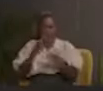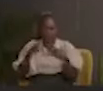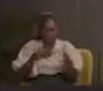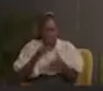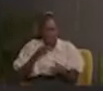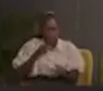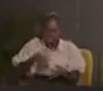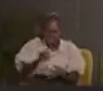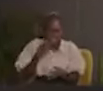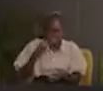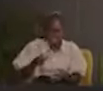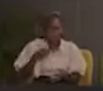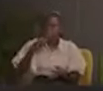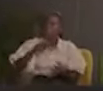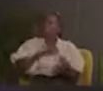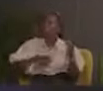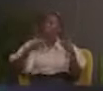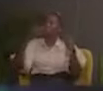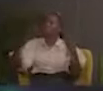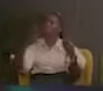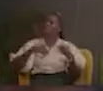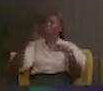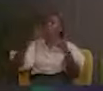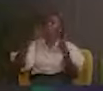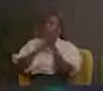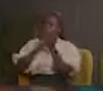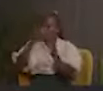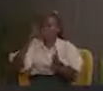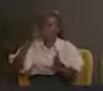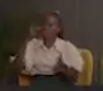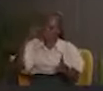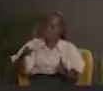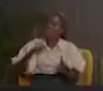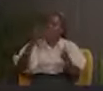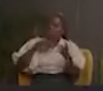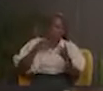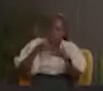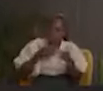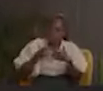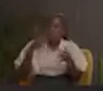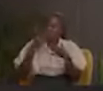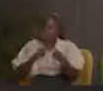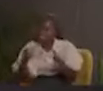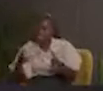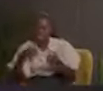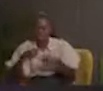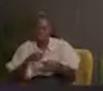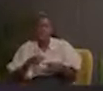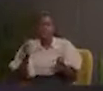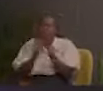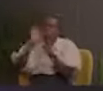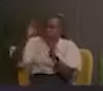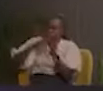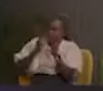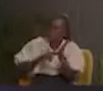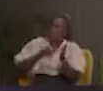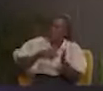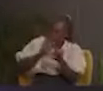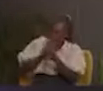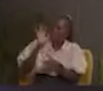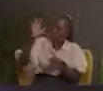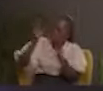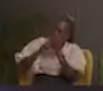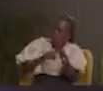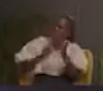give you praise because this is still my reality. In the midst of everything around negating your report, I choose to believe your report, and